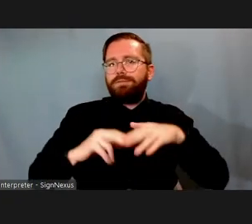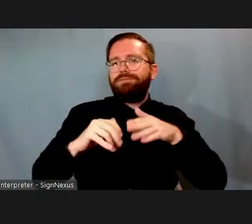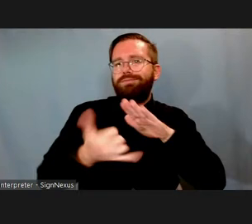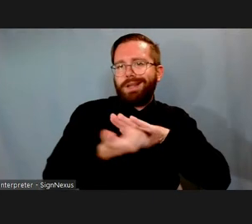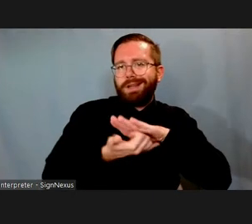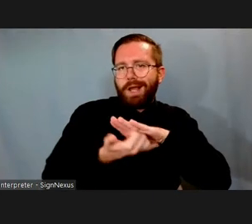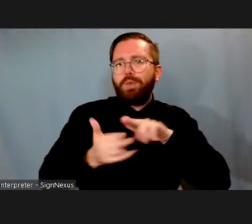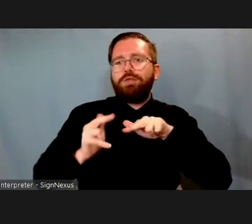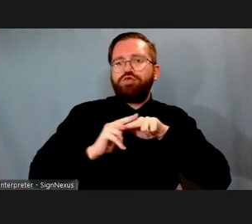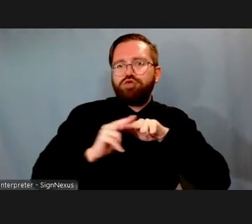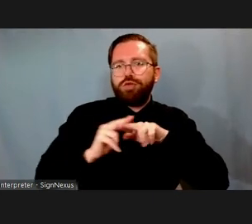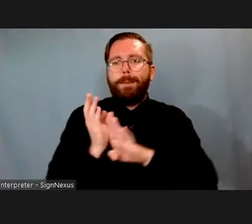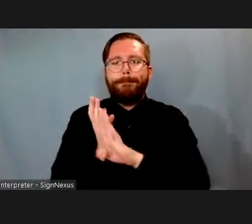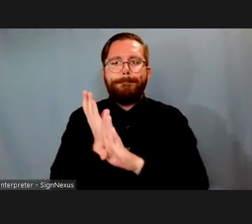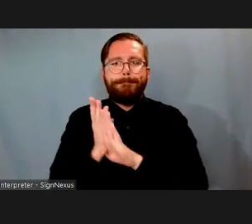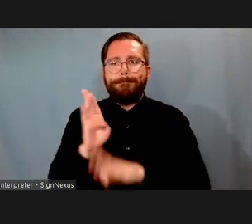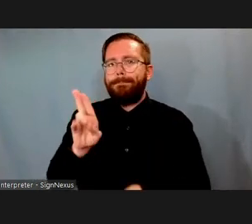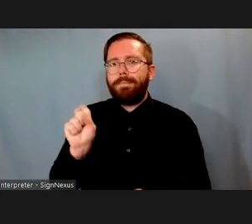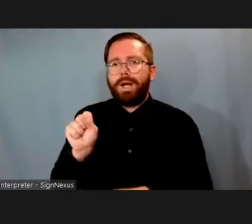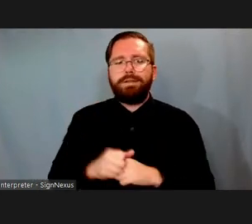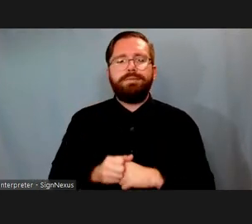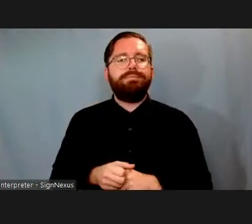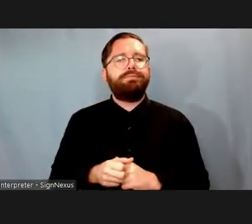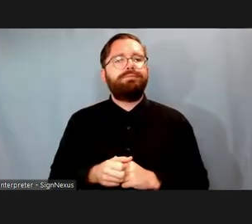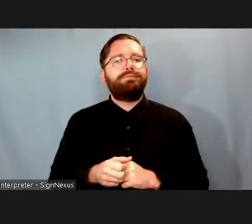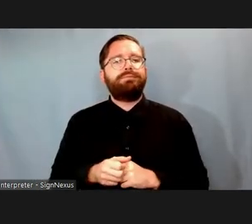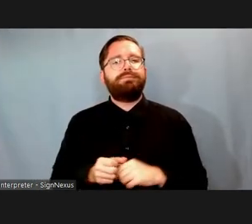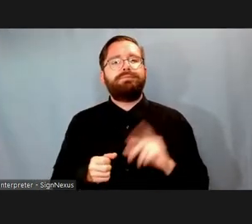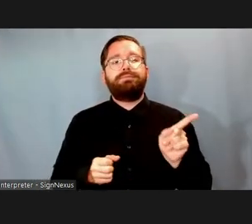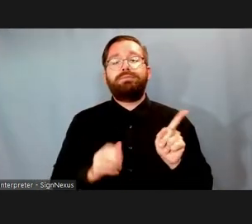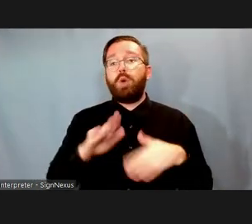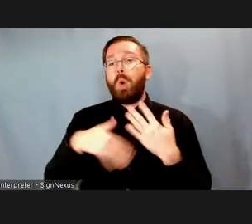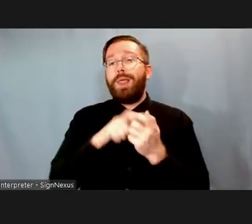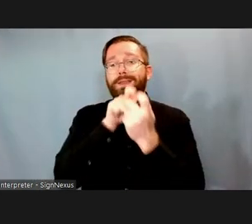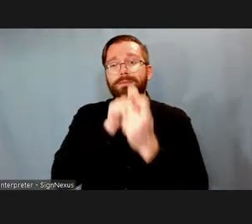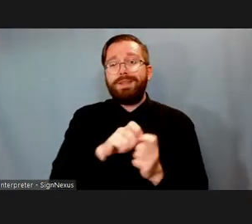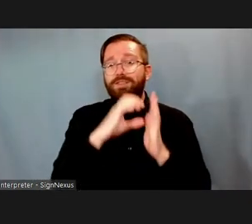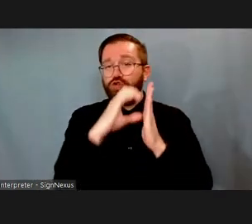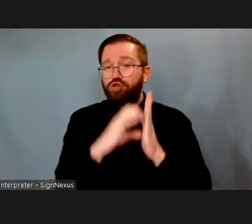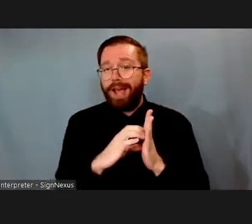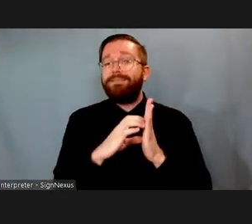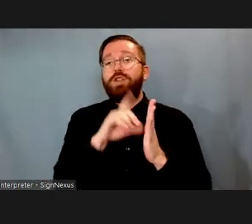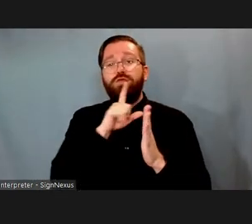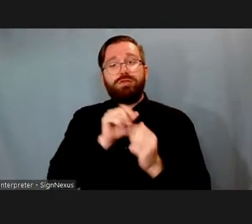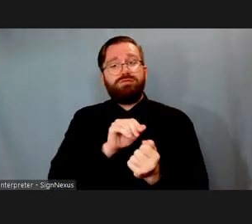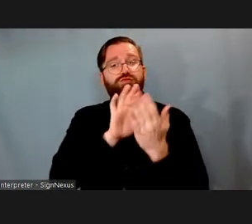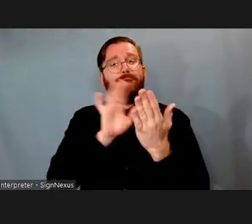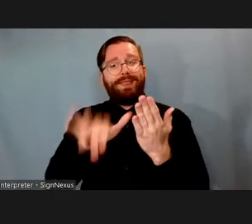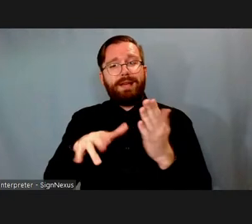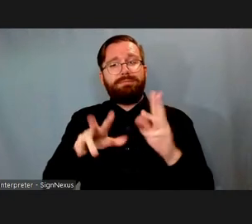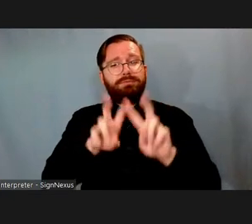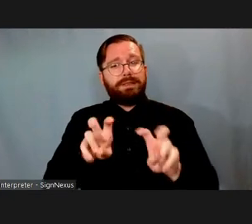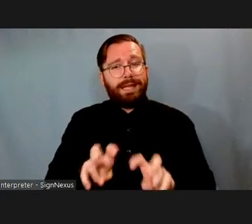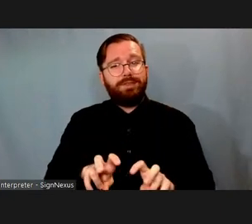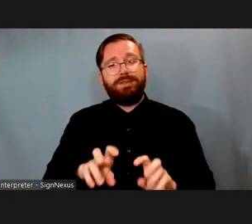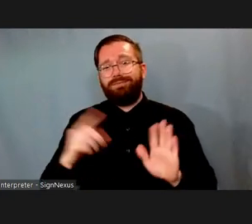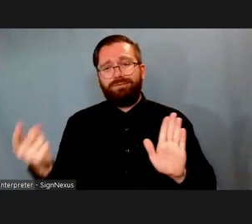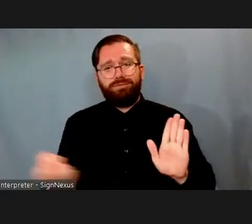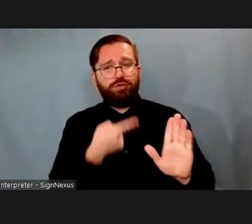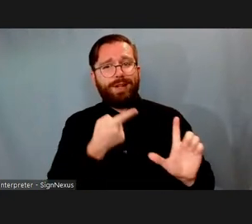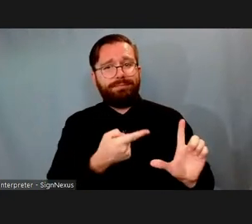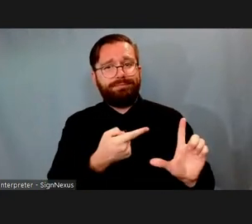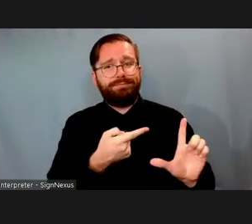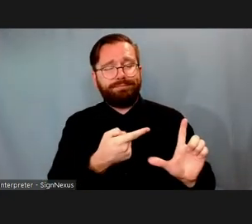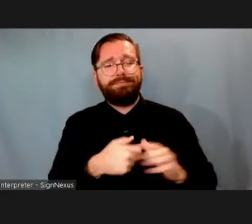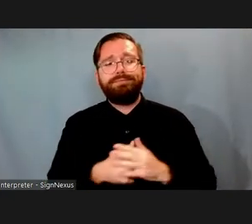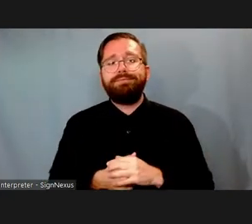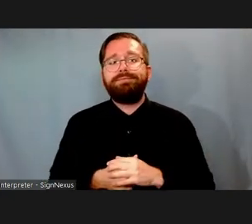each of the topics in this chart the specific chapters that address the analysis for each area are identified here as you can see the analysis